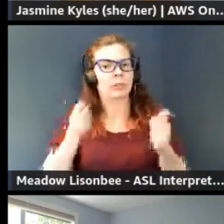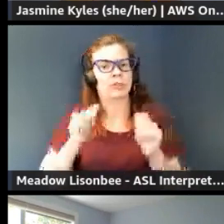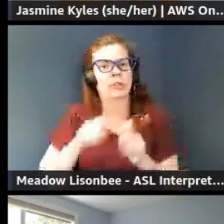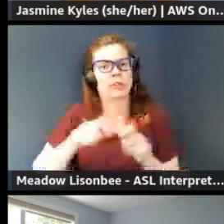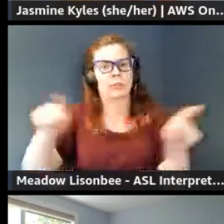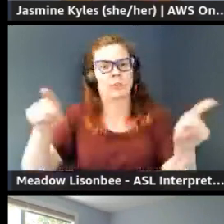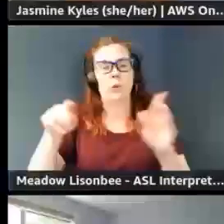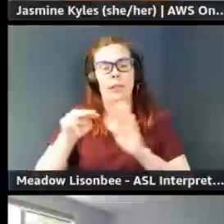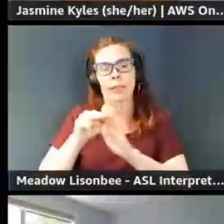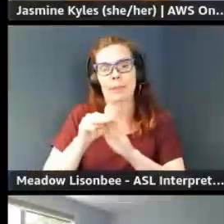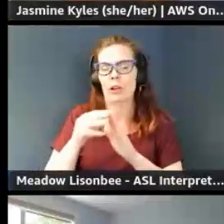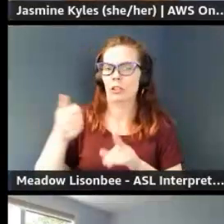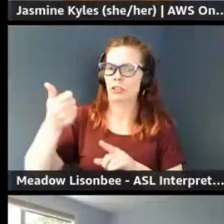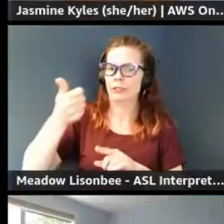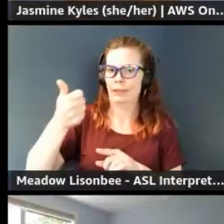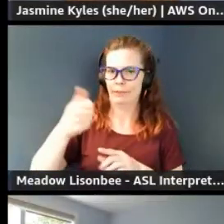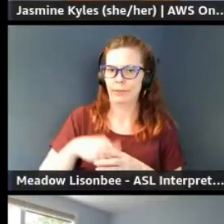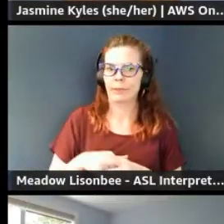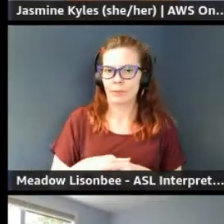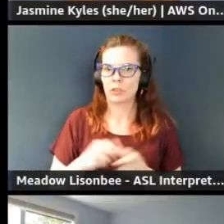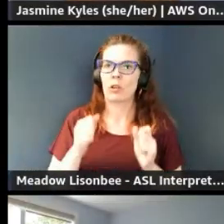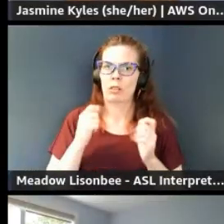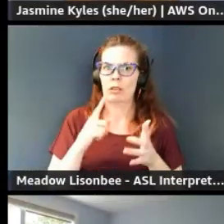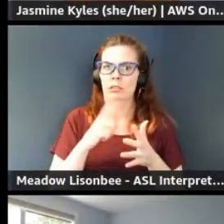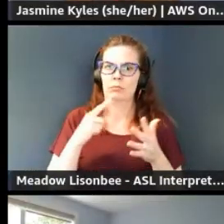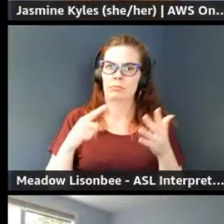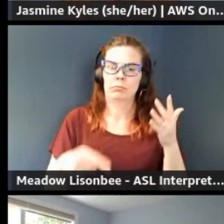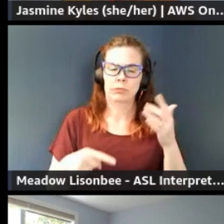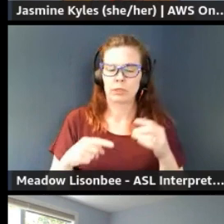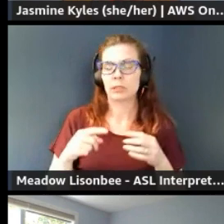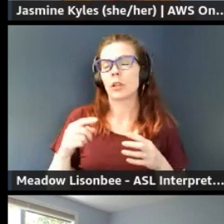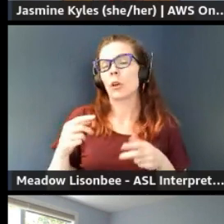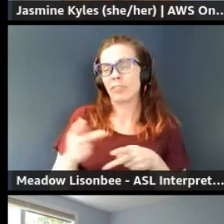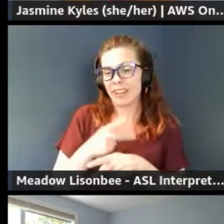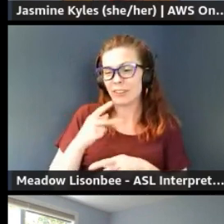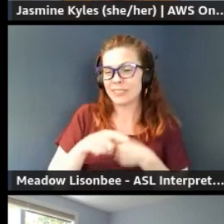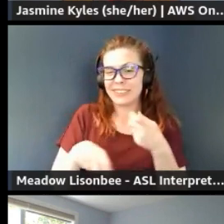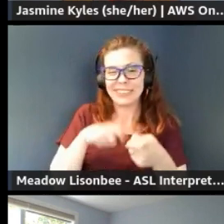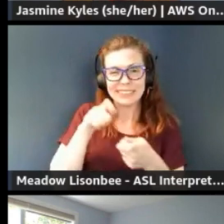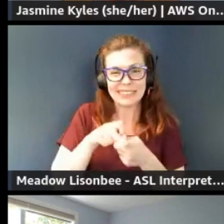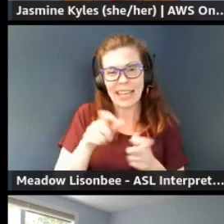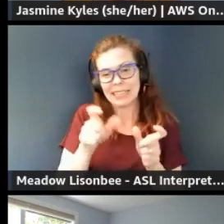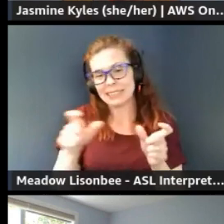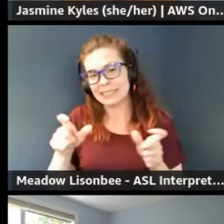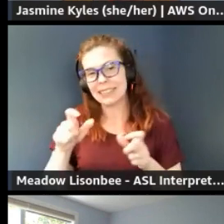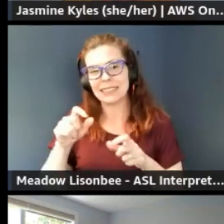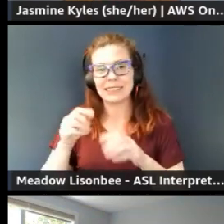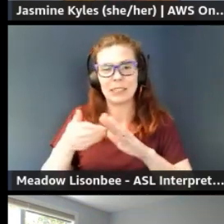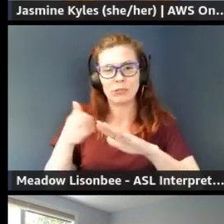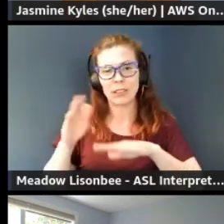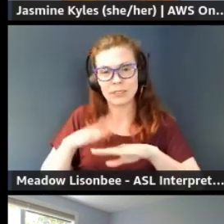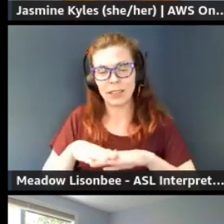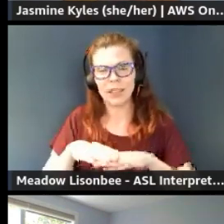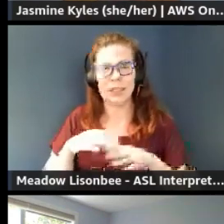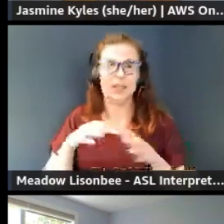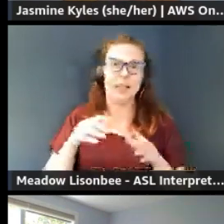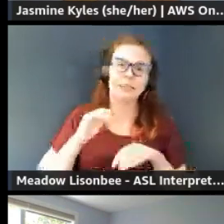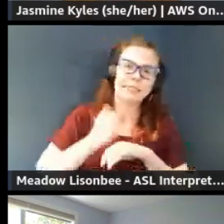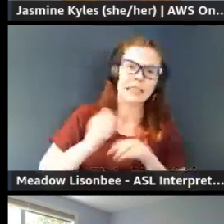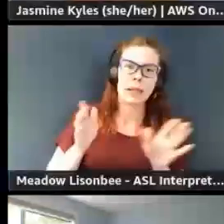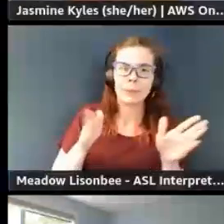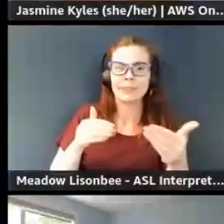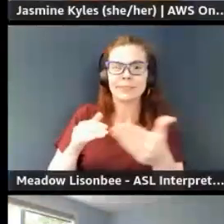these models by yourself. Mm-hmm. So just figuring out the exact instances it works on, getting containers that can host these